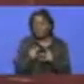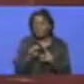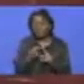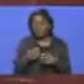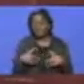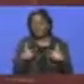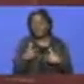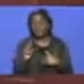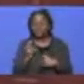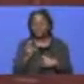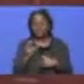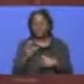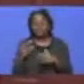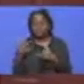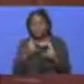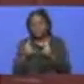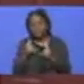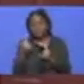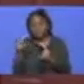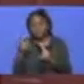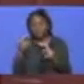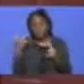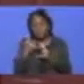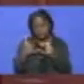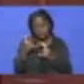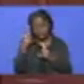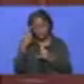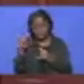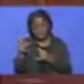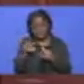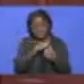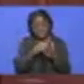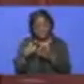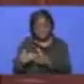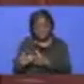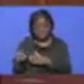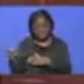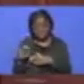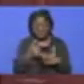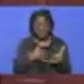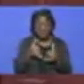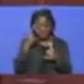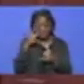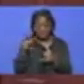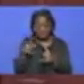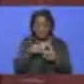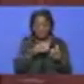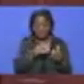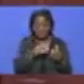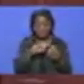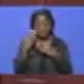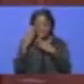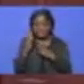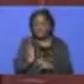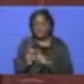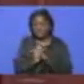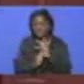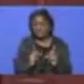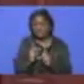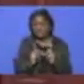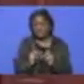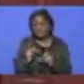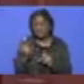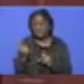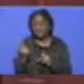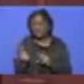constituency, and he fought for the Bahamian people, and he fought for those that probably wasn't as privileged as most. And he always